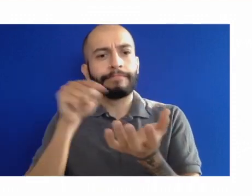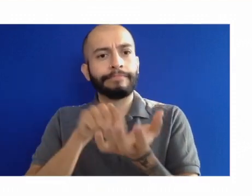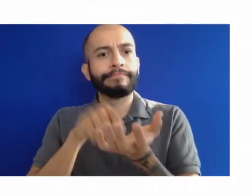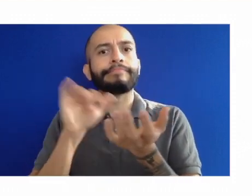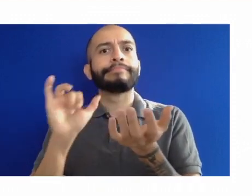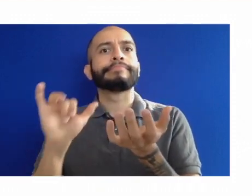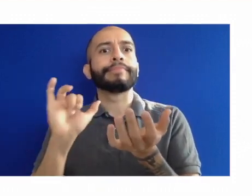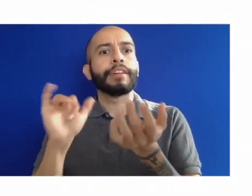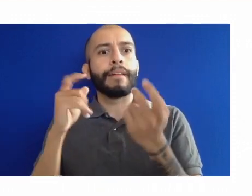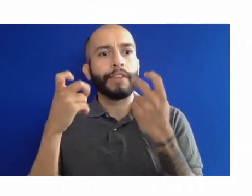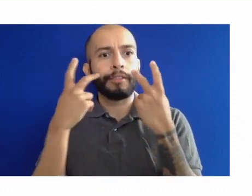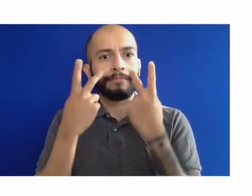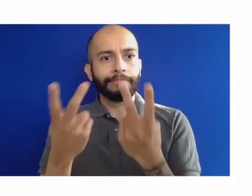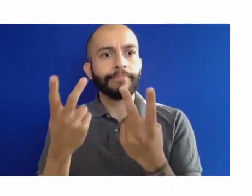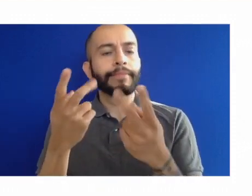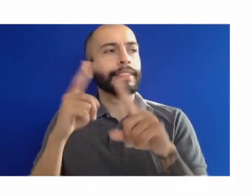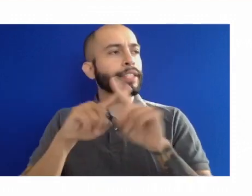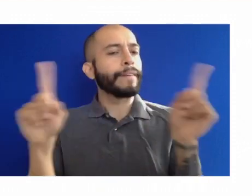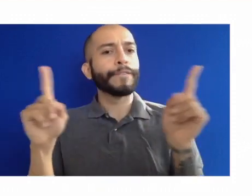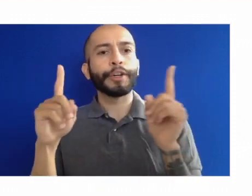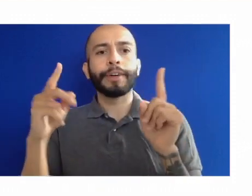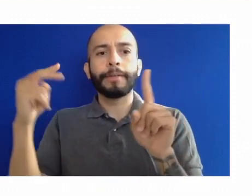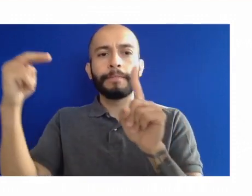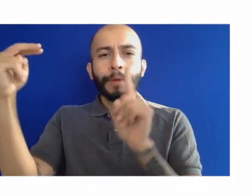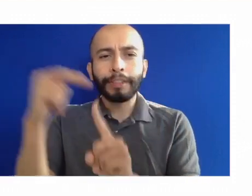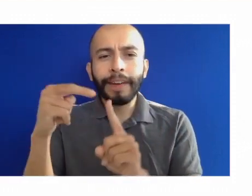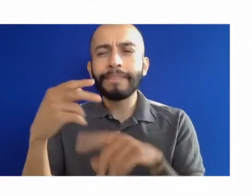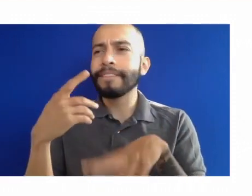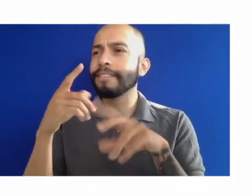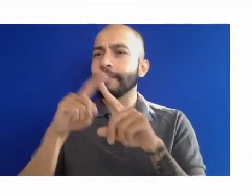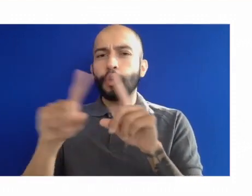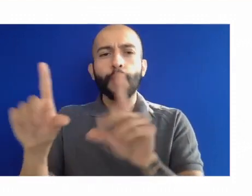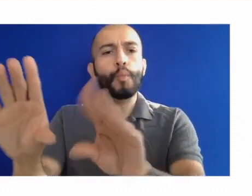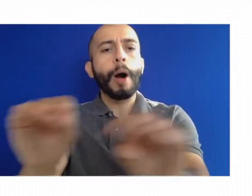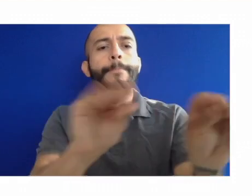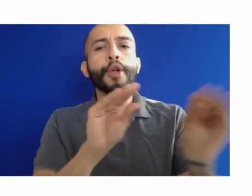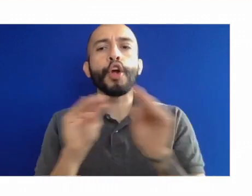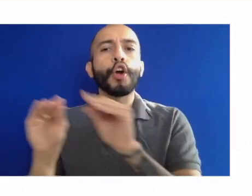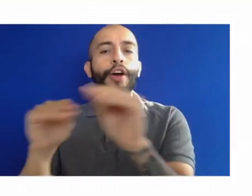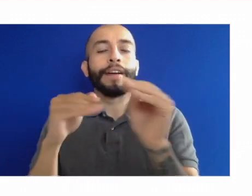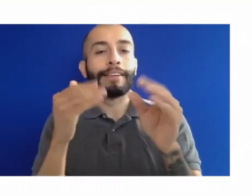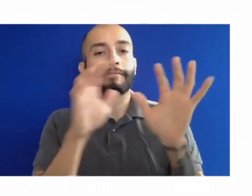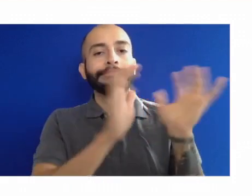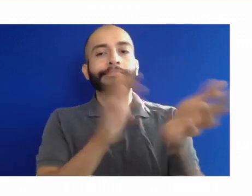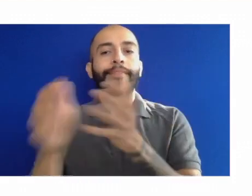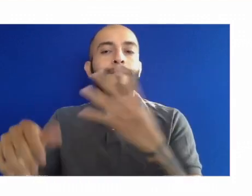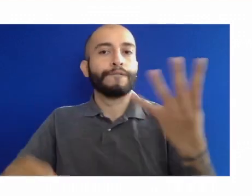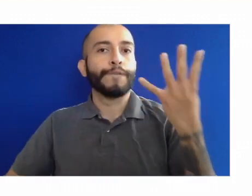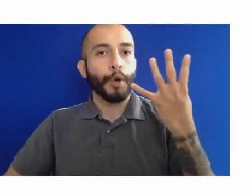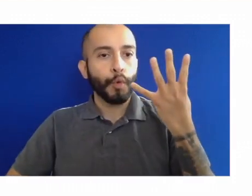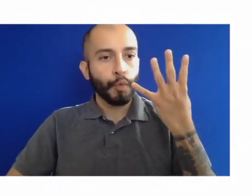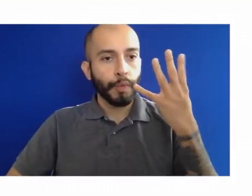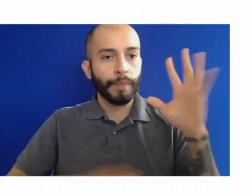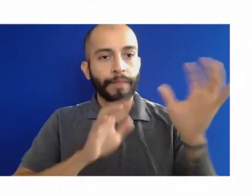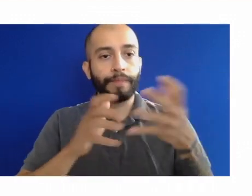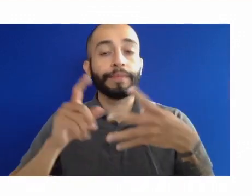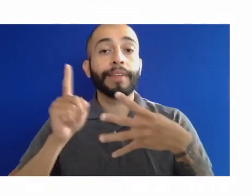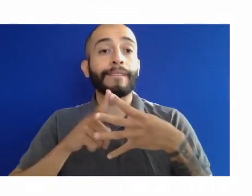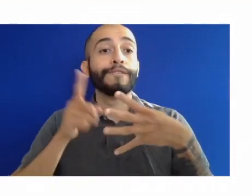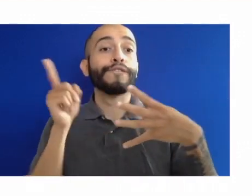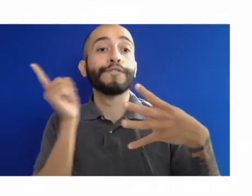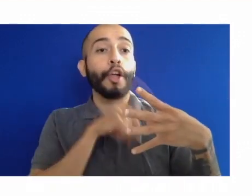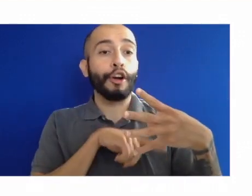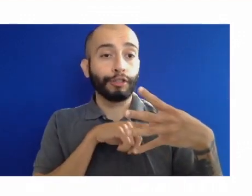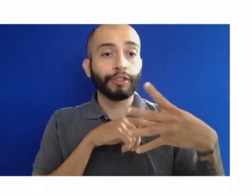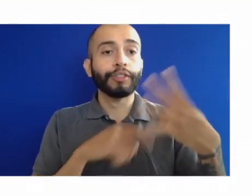Many people divide into different ways, but here's how our team does it. We have false cures. We have information that mischaracterizes the disease or protective